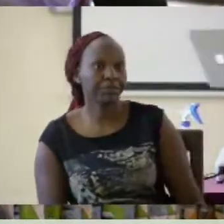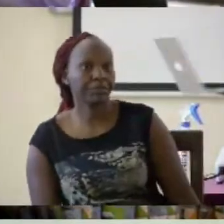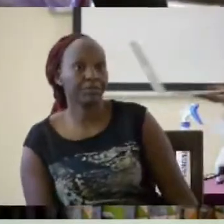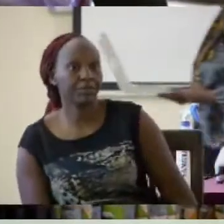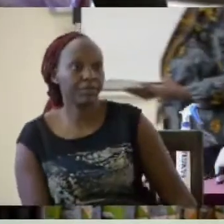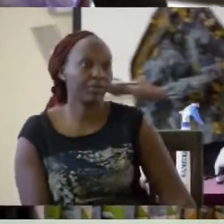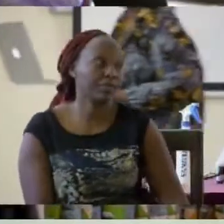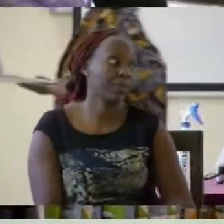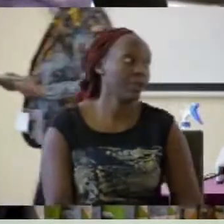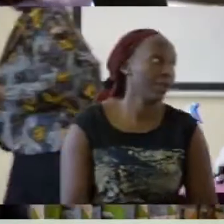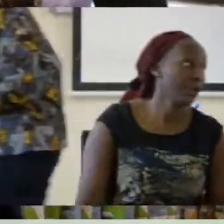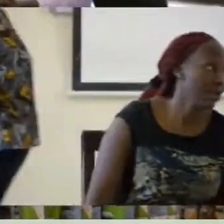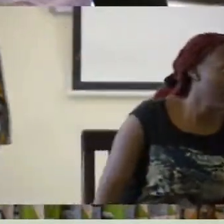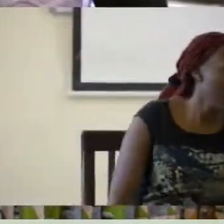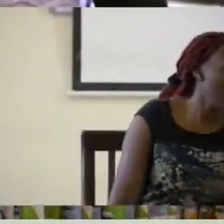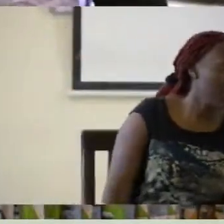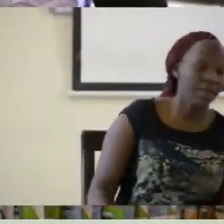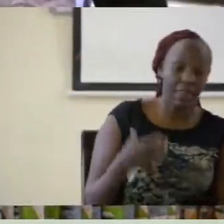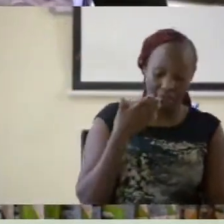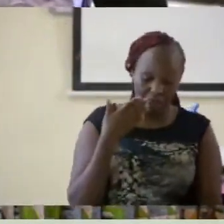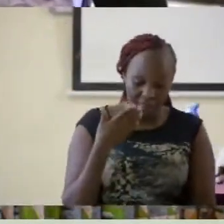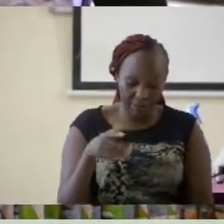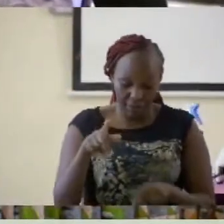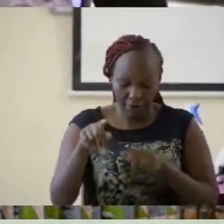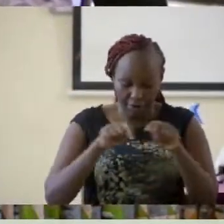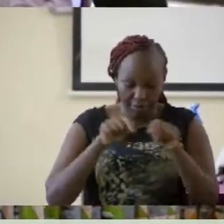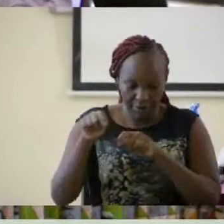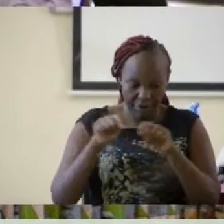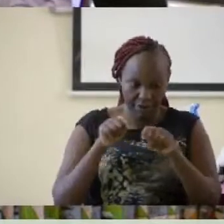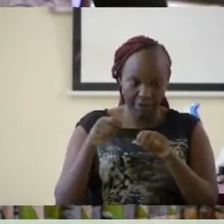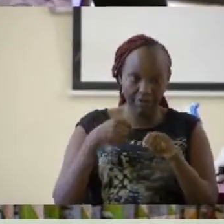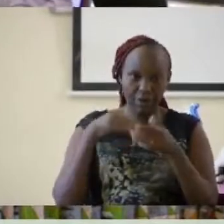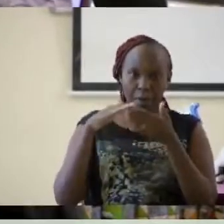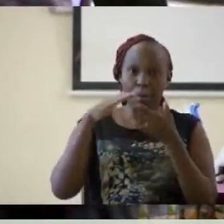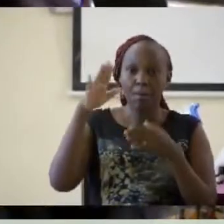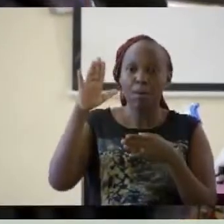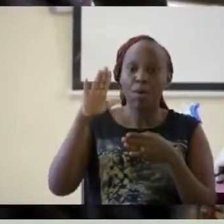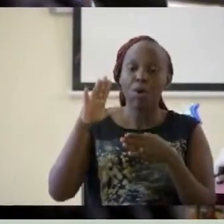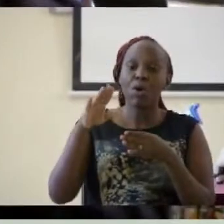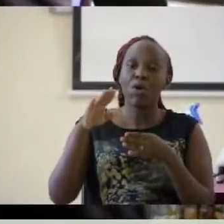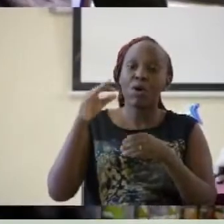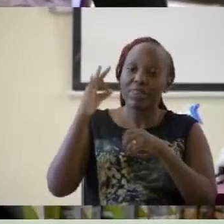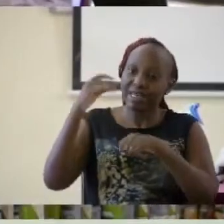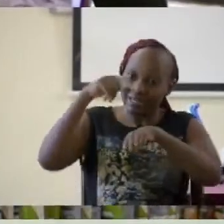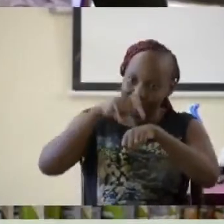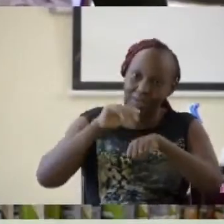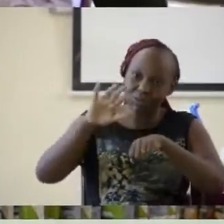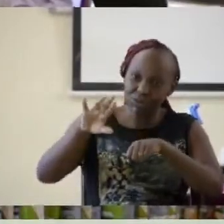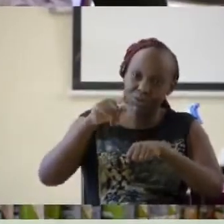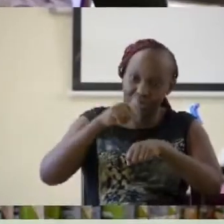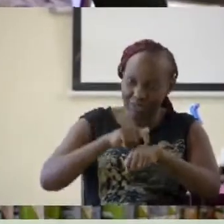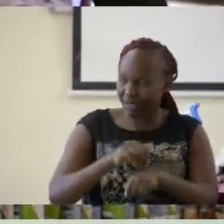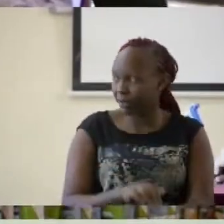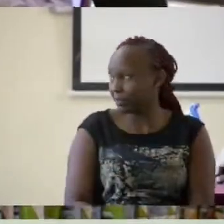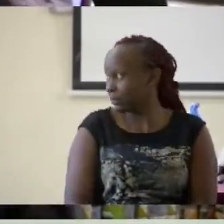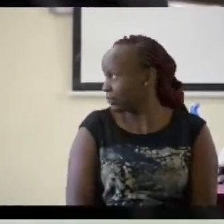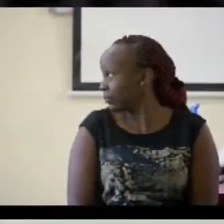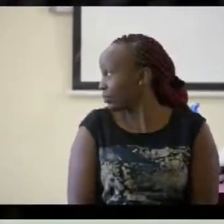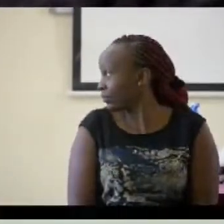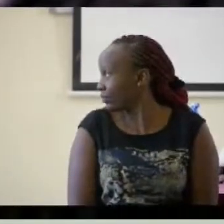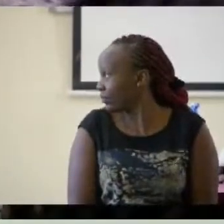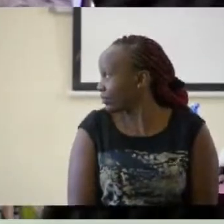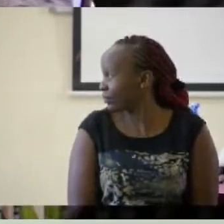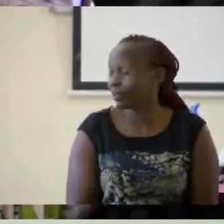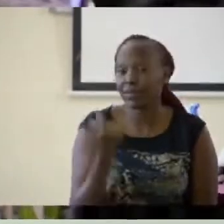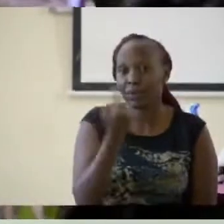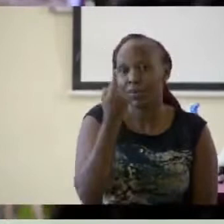Thank you, Commissioner. You have managed to take more than 3 times your time. And the only